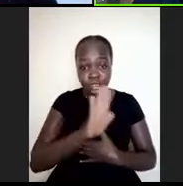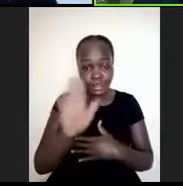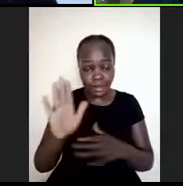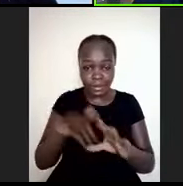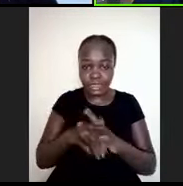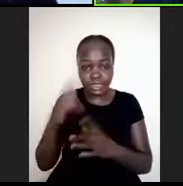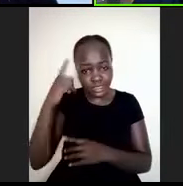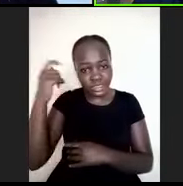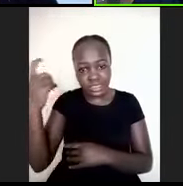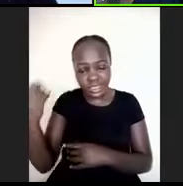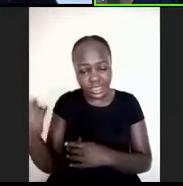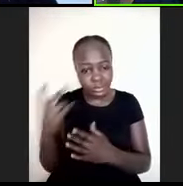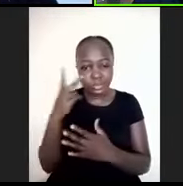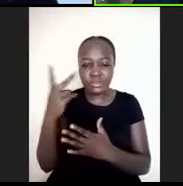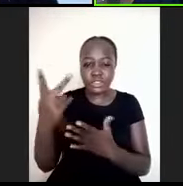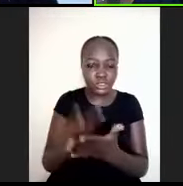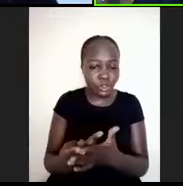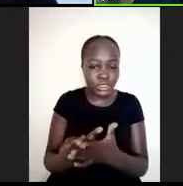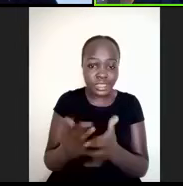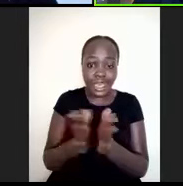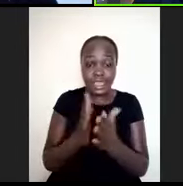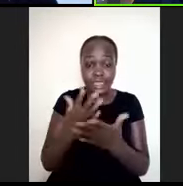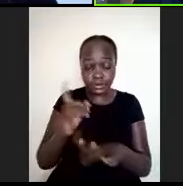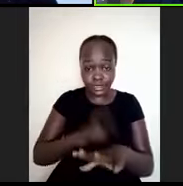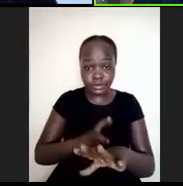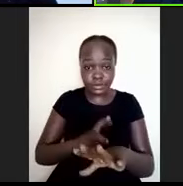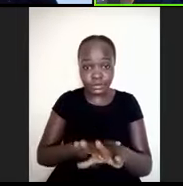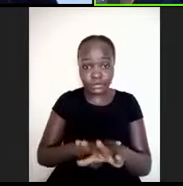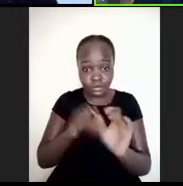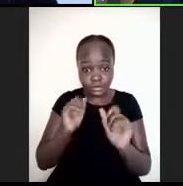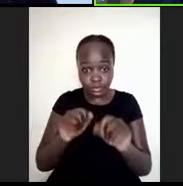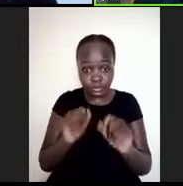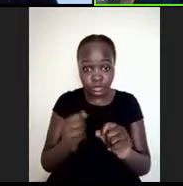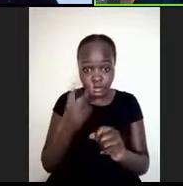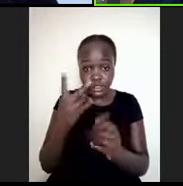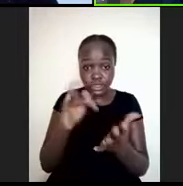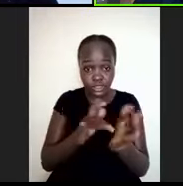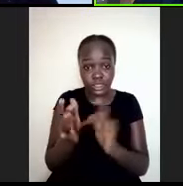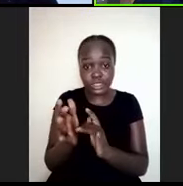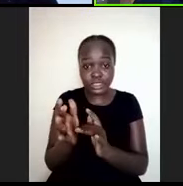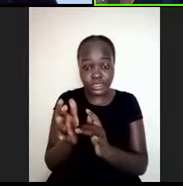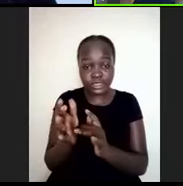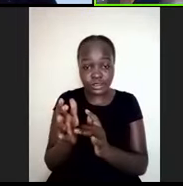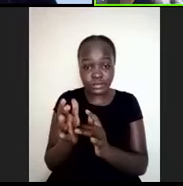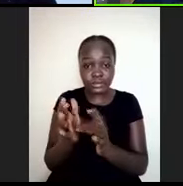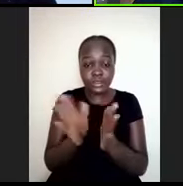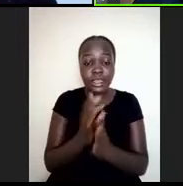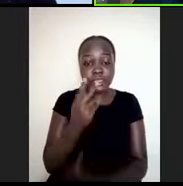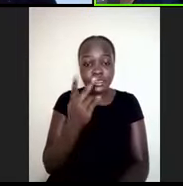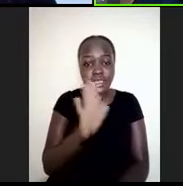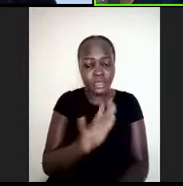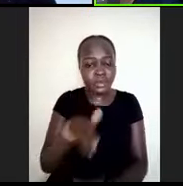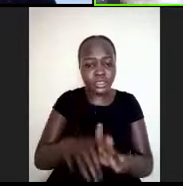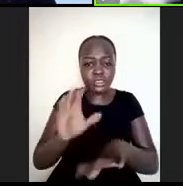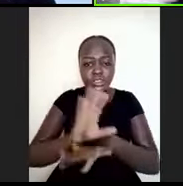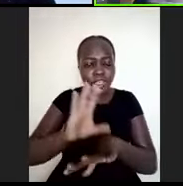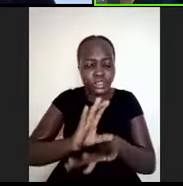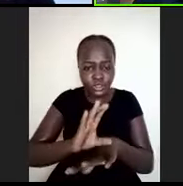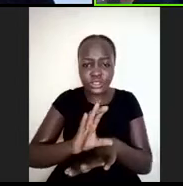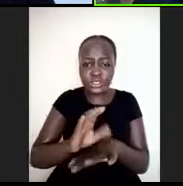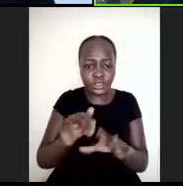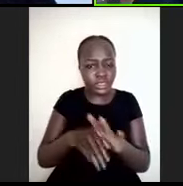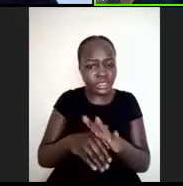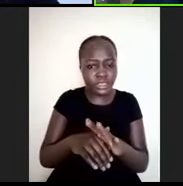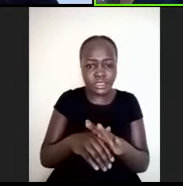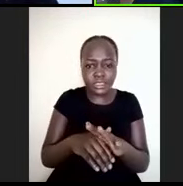in visions. And sometimes he would even see Jesus. He would see him in church. He would see him